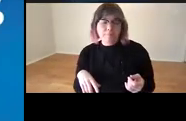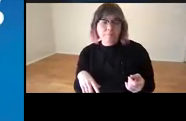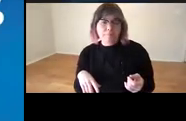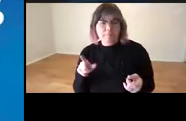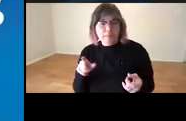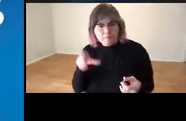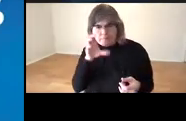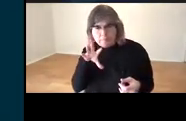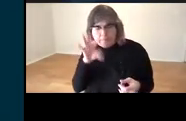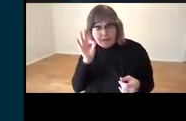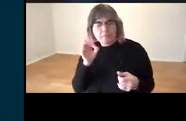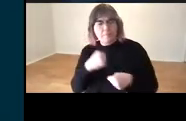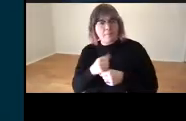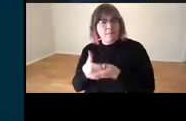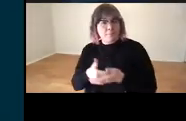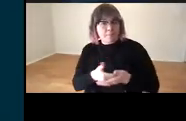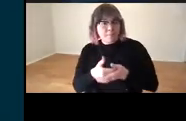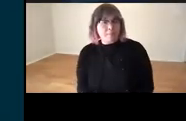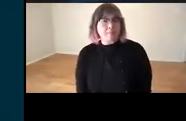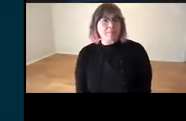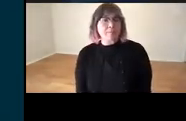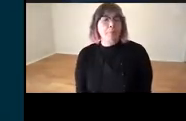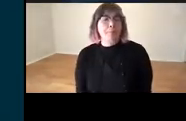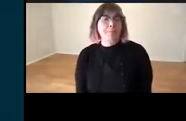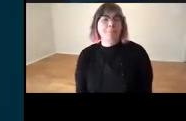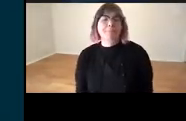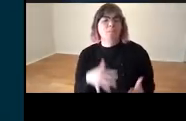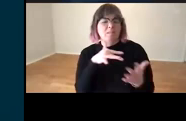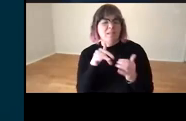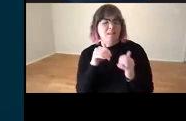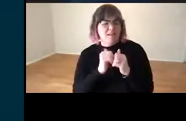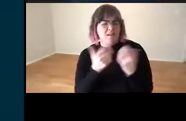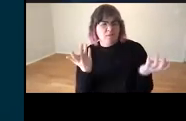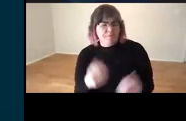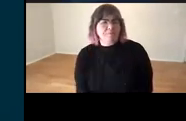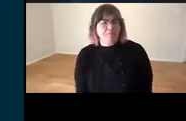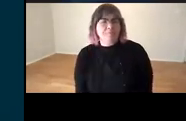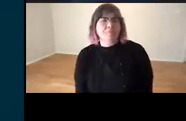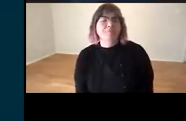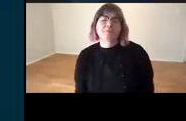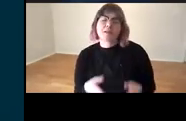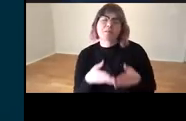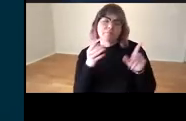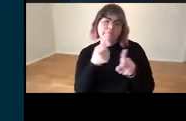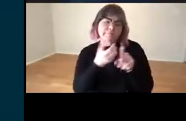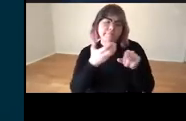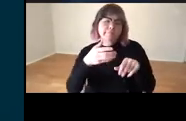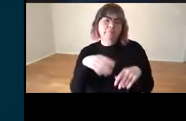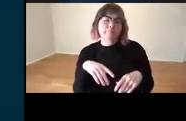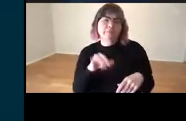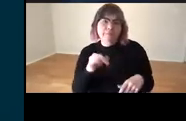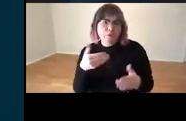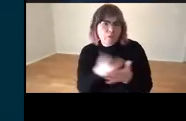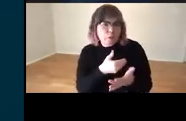produce offspring. And so, how do we study acoustics? And so this is kind of, an overview for people that are really, really new to this